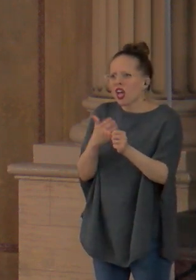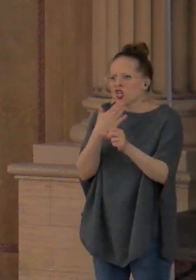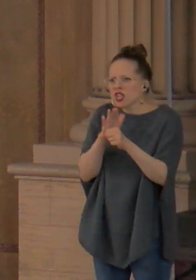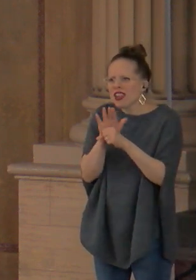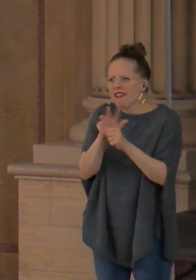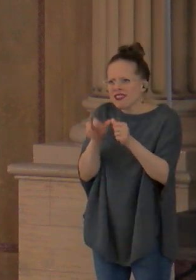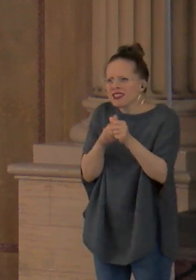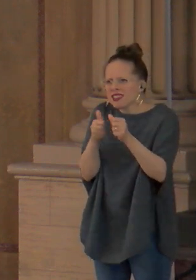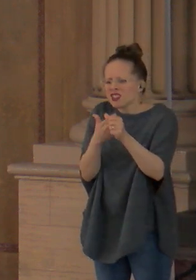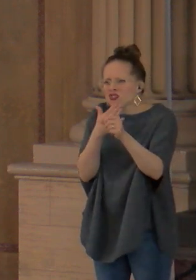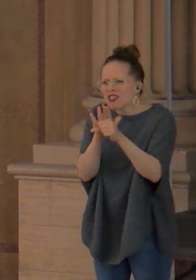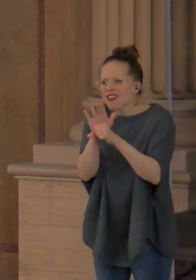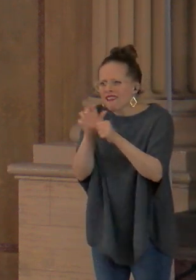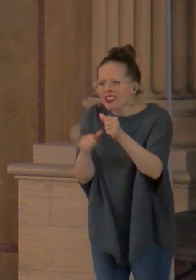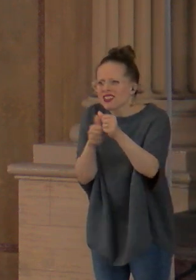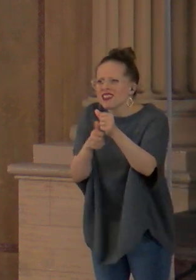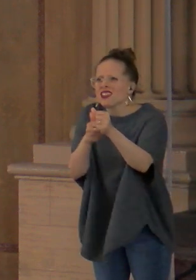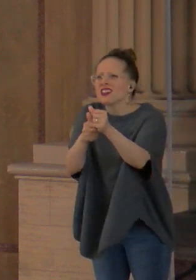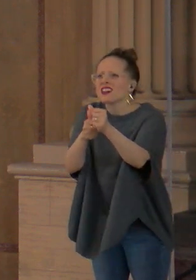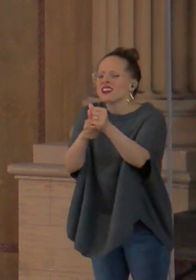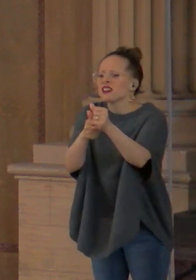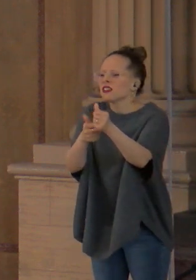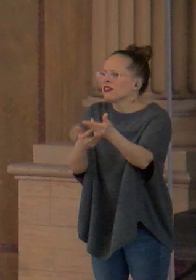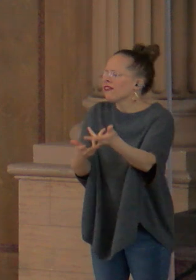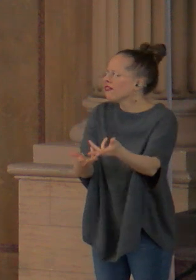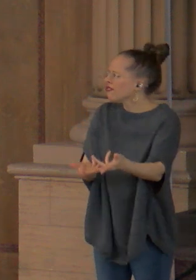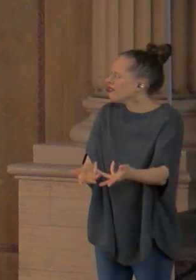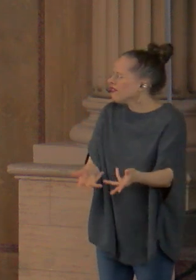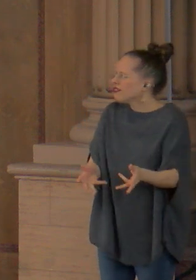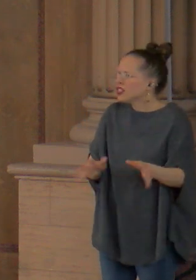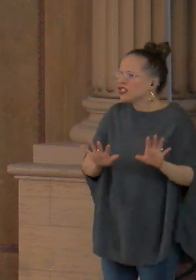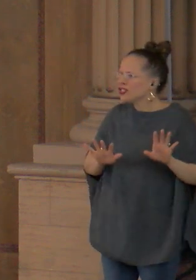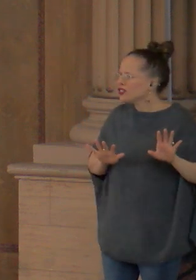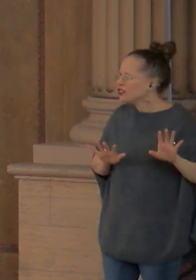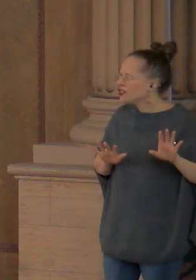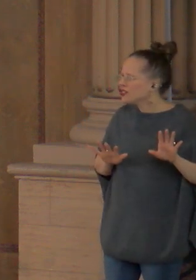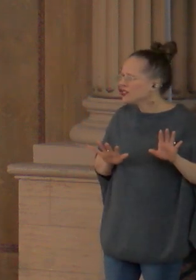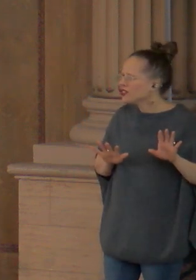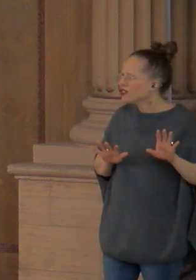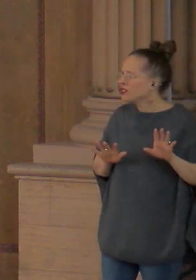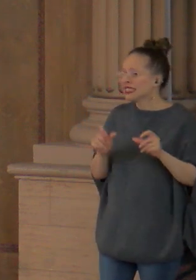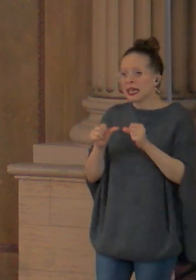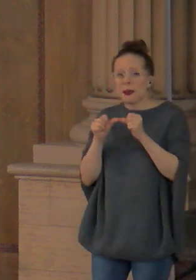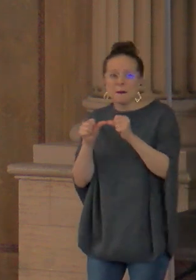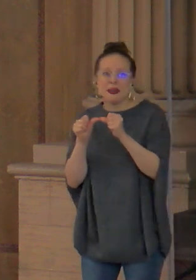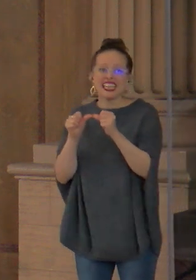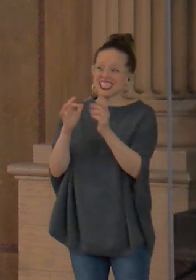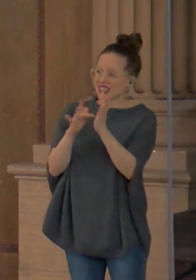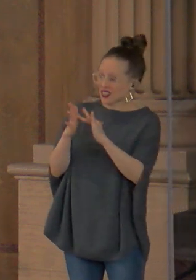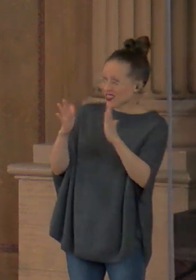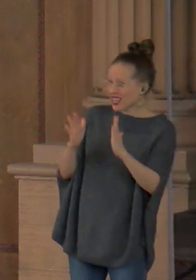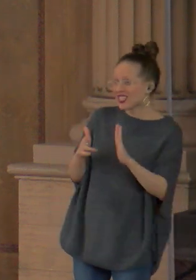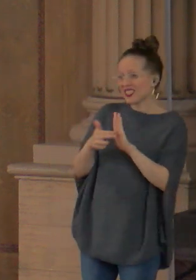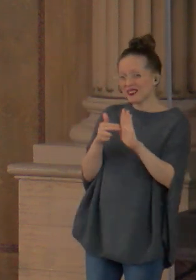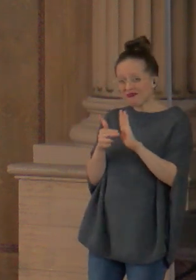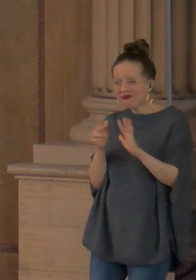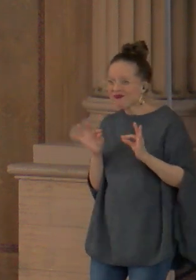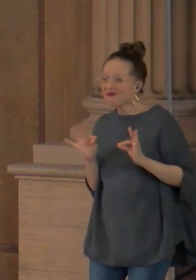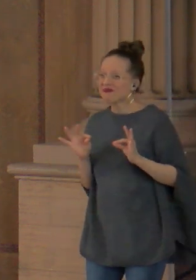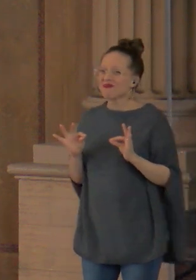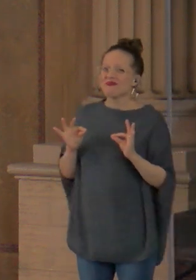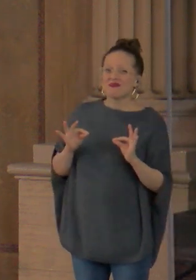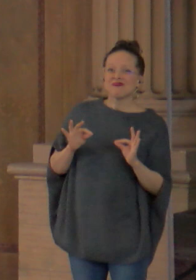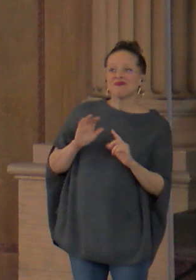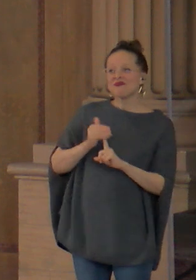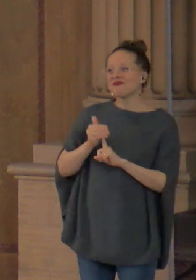efforts to save face and look the part and pretend to be without failings and maintain a Christian image like a whitewashed tomb full of dead men's bones.